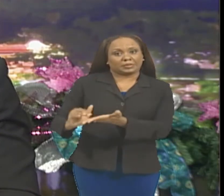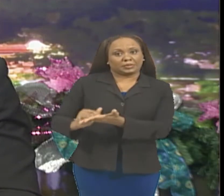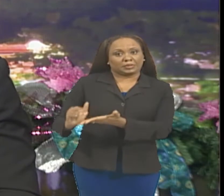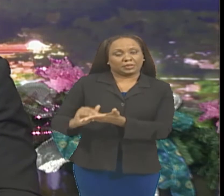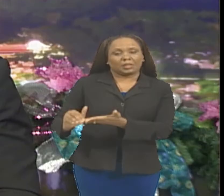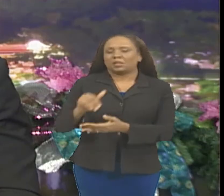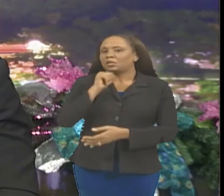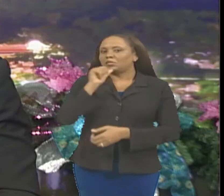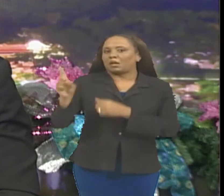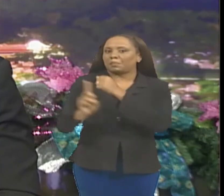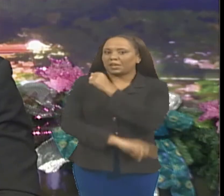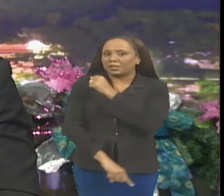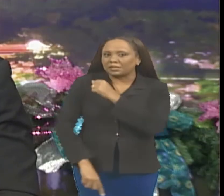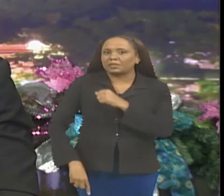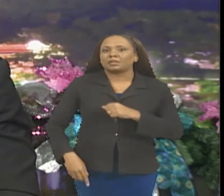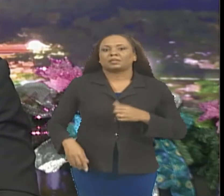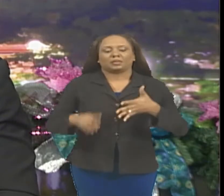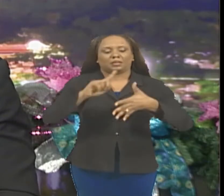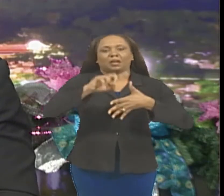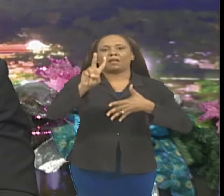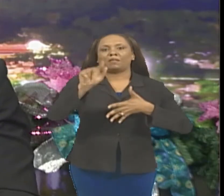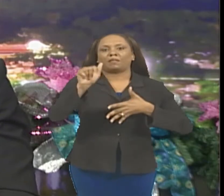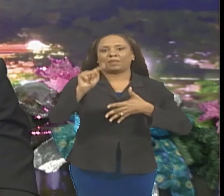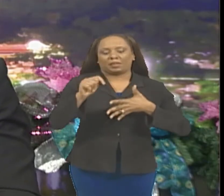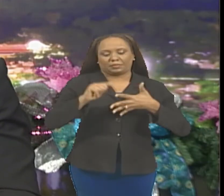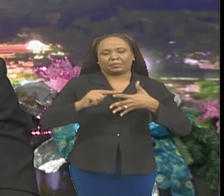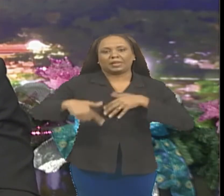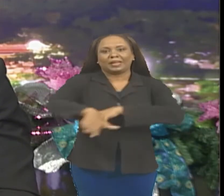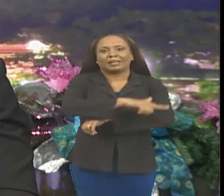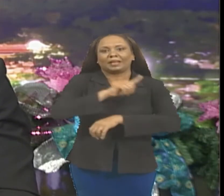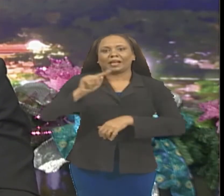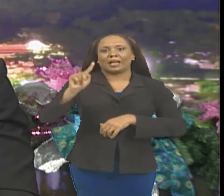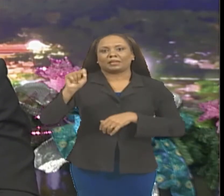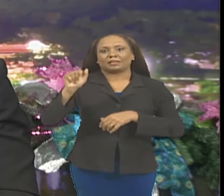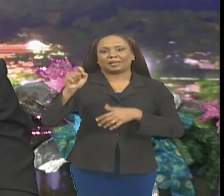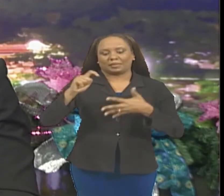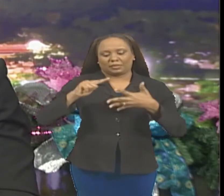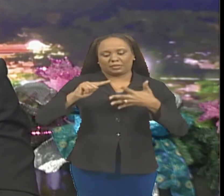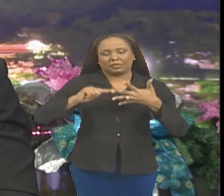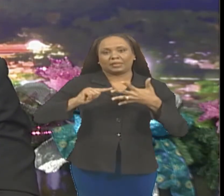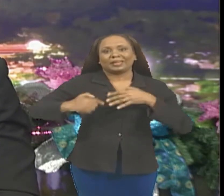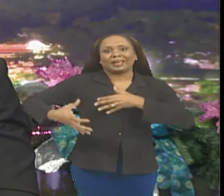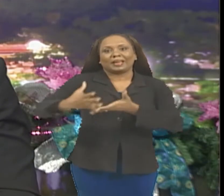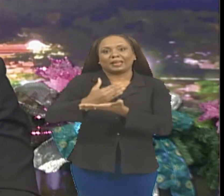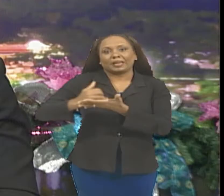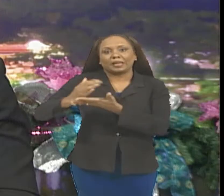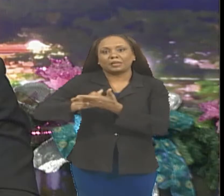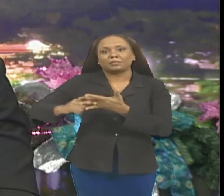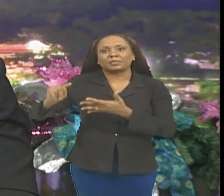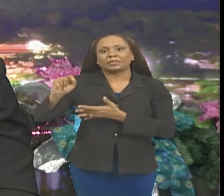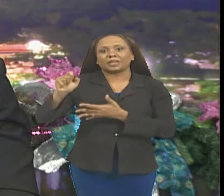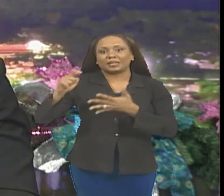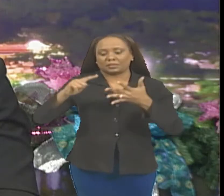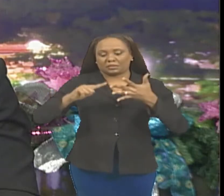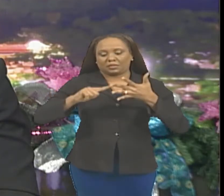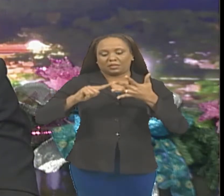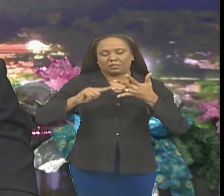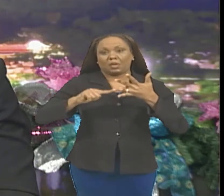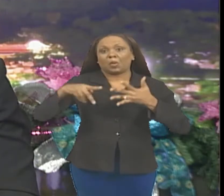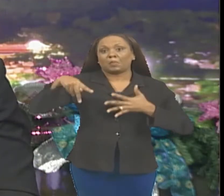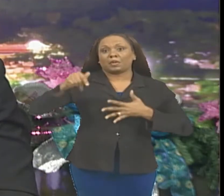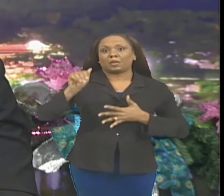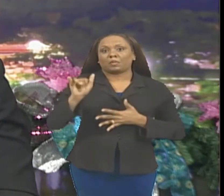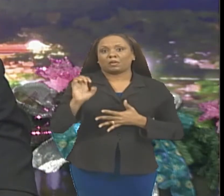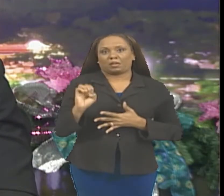penalty and interest are VAT, land tax, income tax, PAYE, and corporation tax. The deadline date was originally